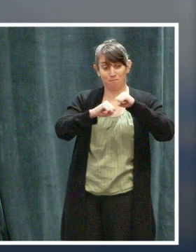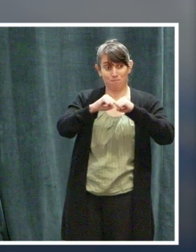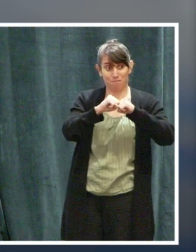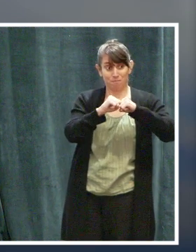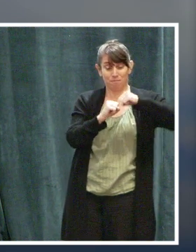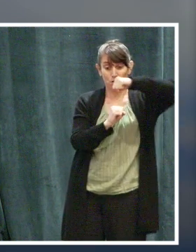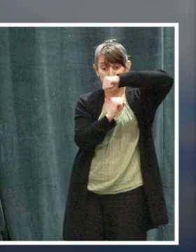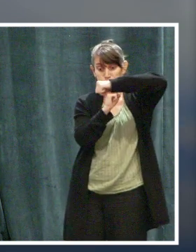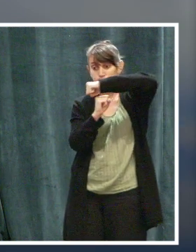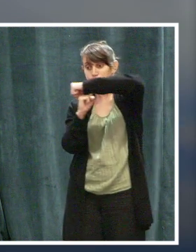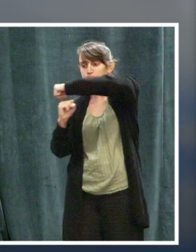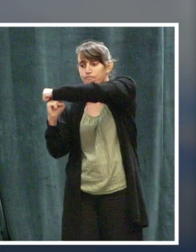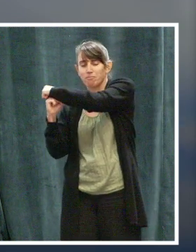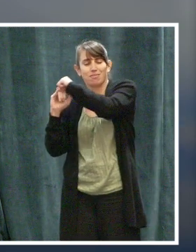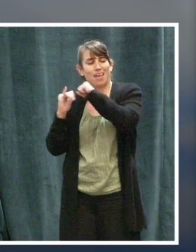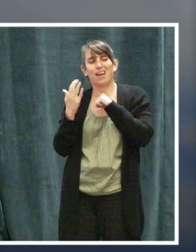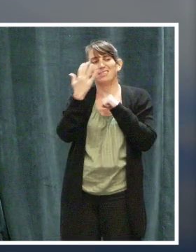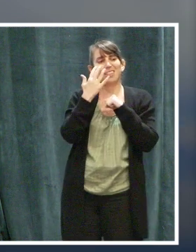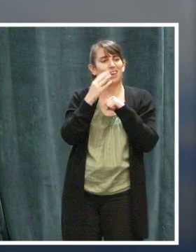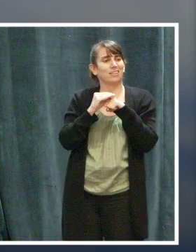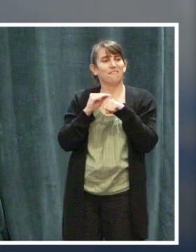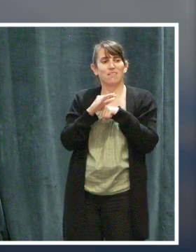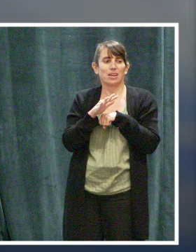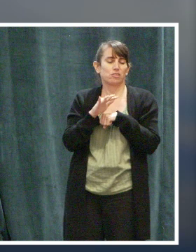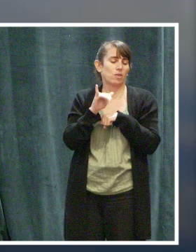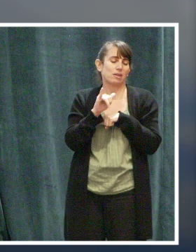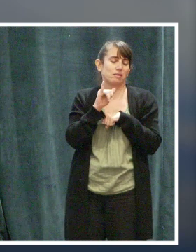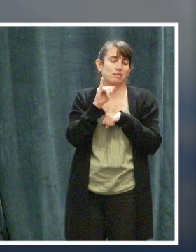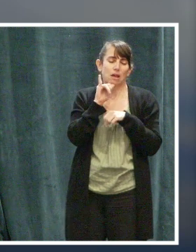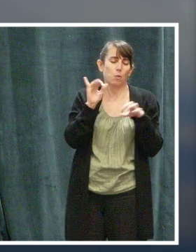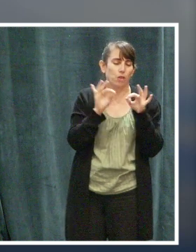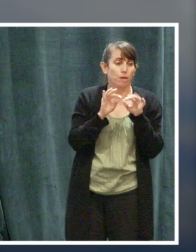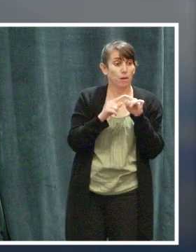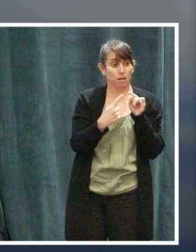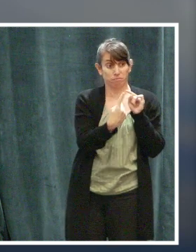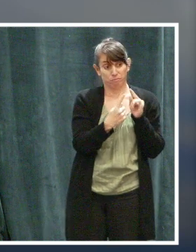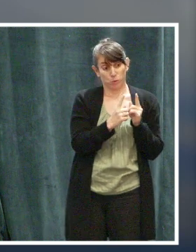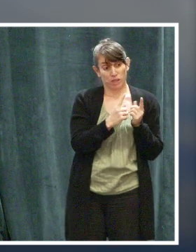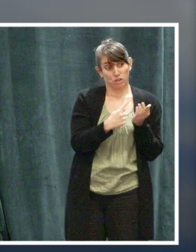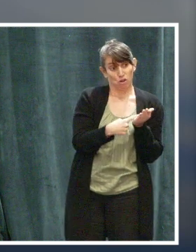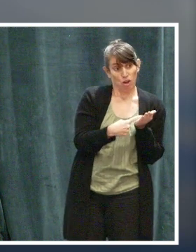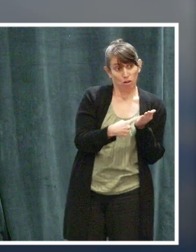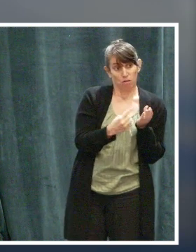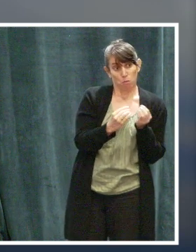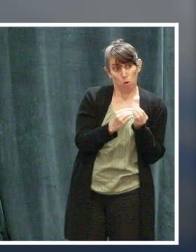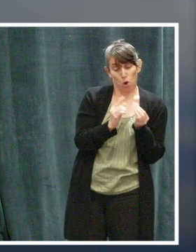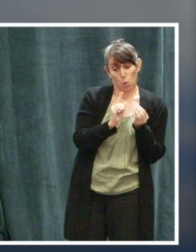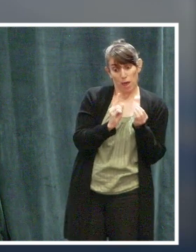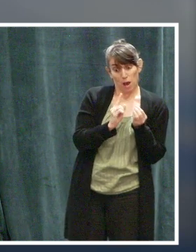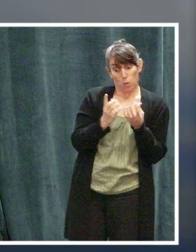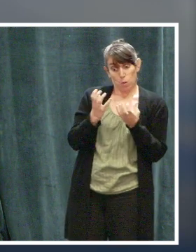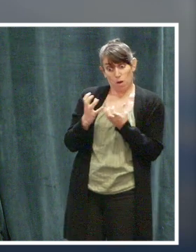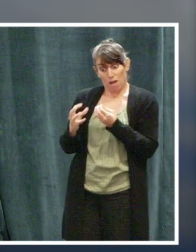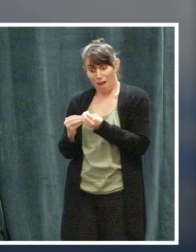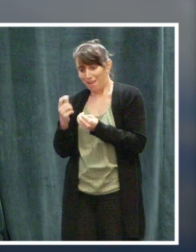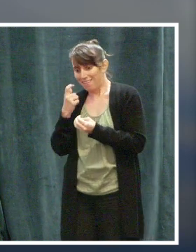load has such an aesthetic effect on the glass itself, it's almost not worth it. But again, I can talk to you more about where we consider those glass elements and why we chose not to use